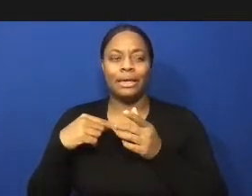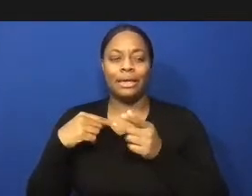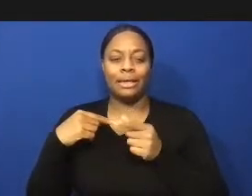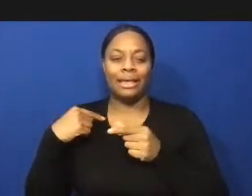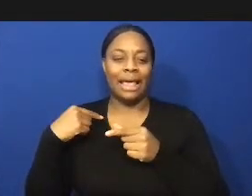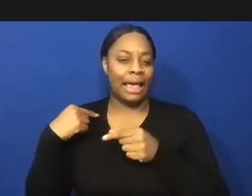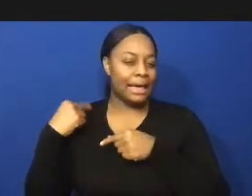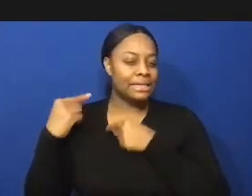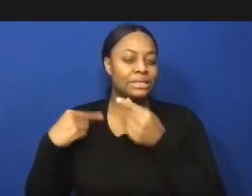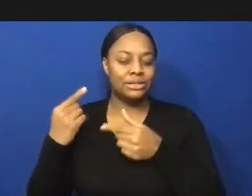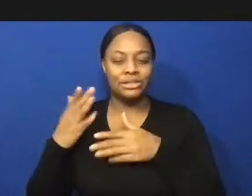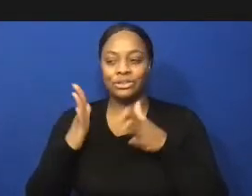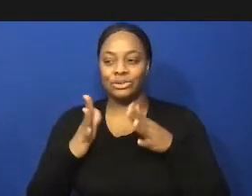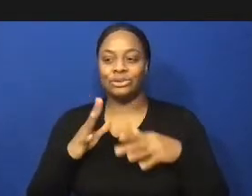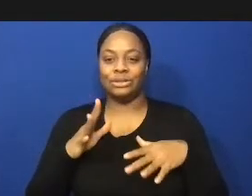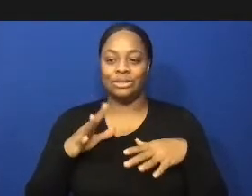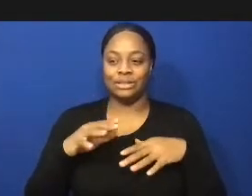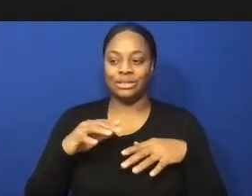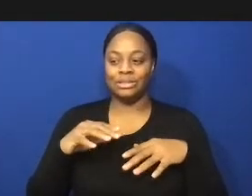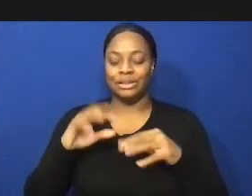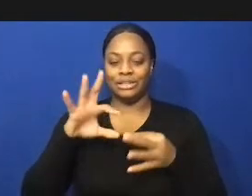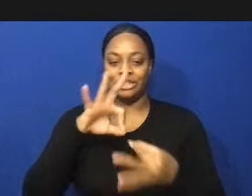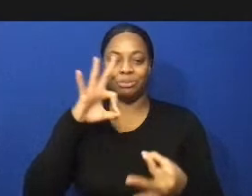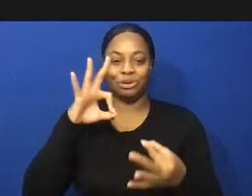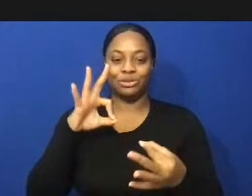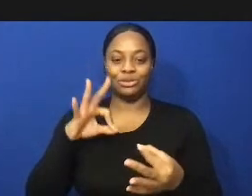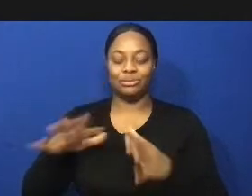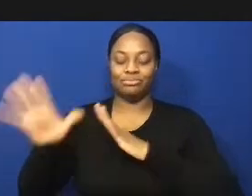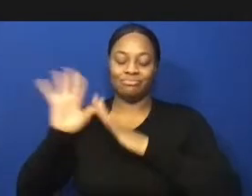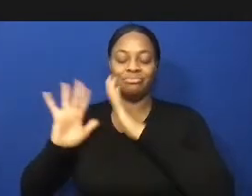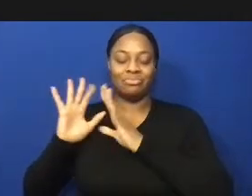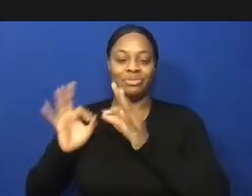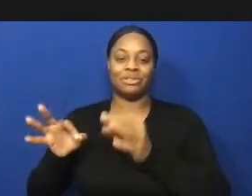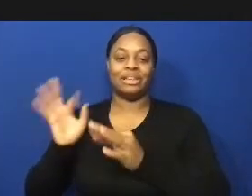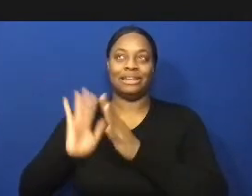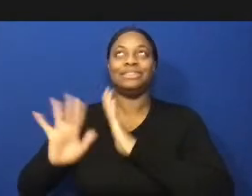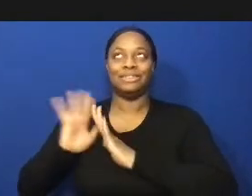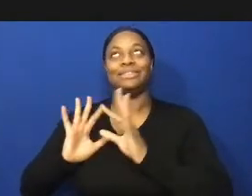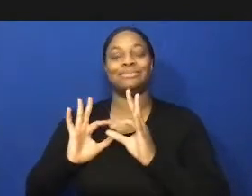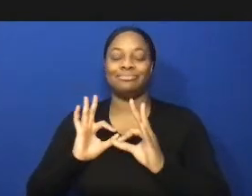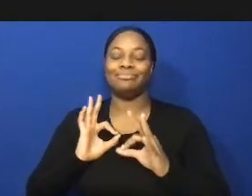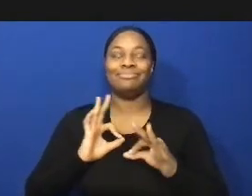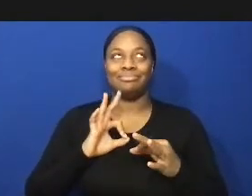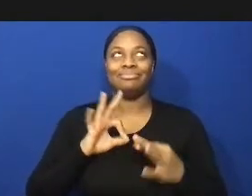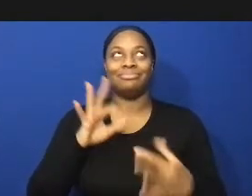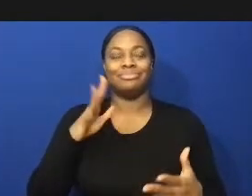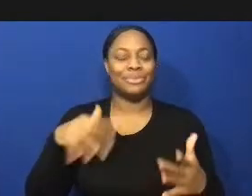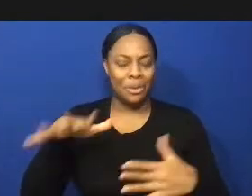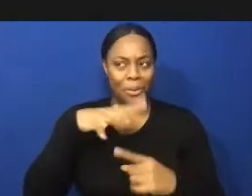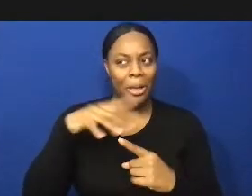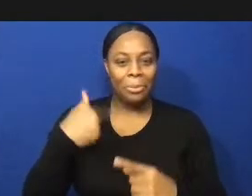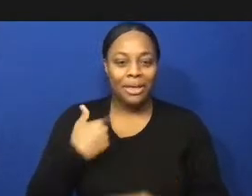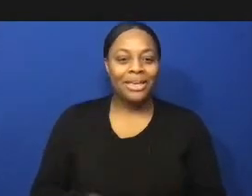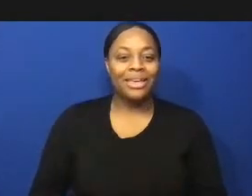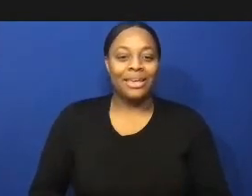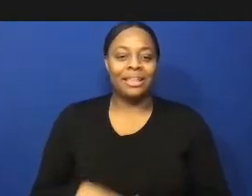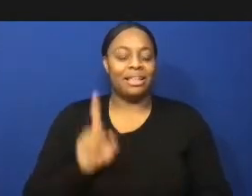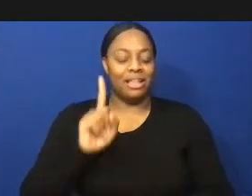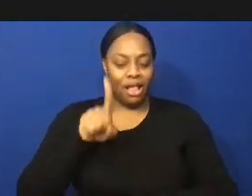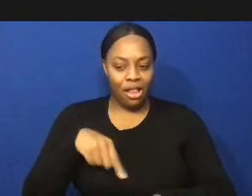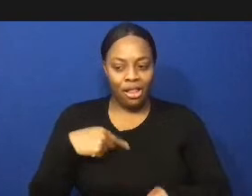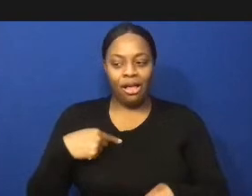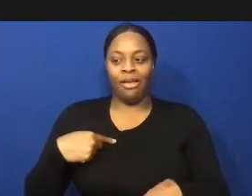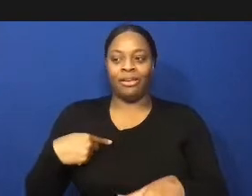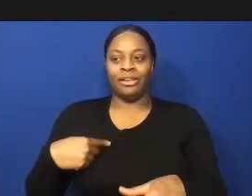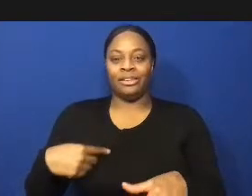and spirit team that is all around me and that is also me. I come from a long generational line of